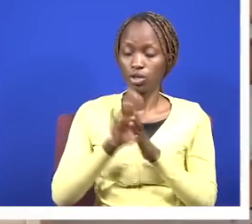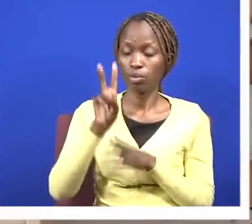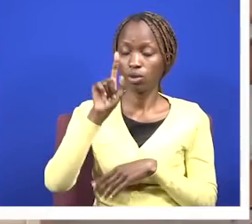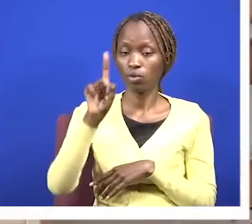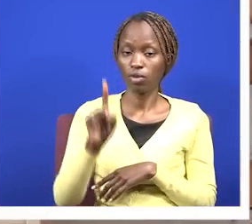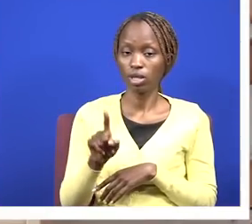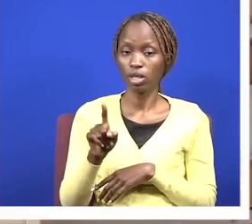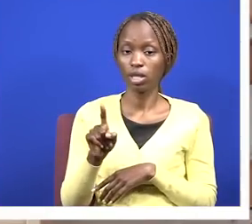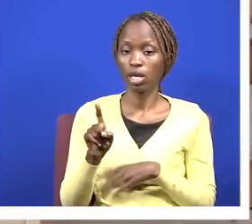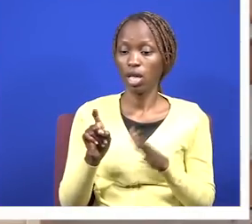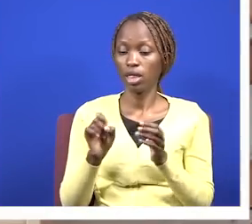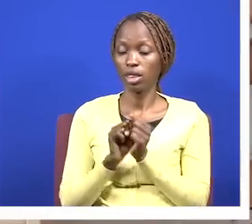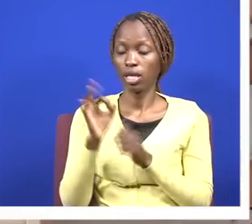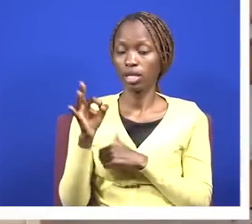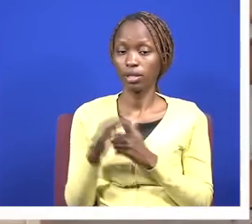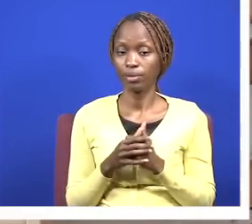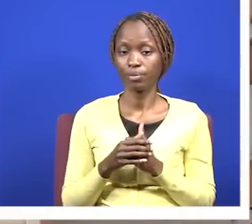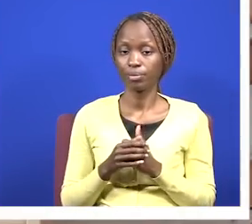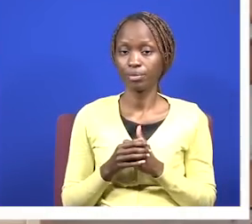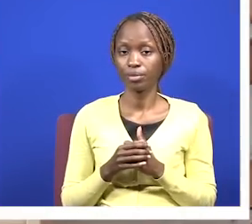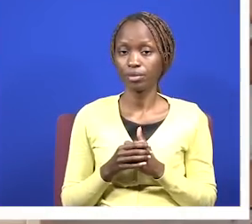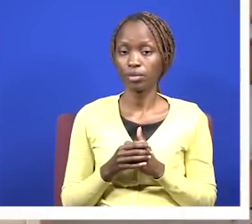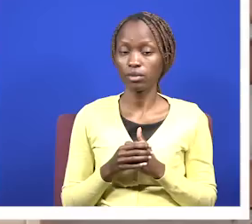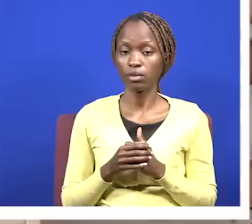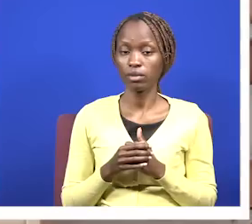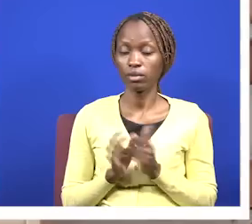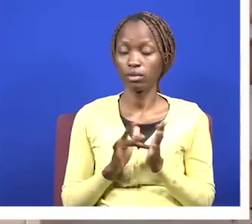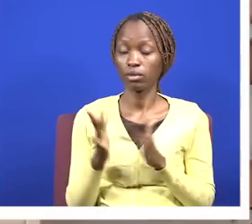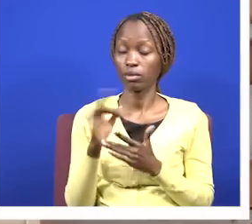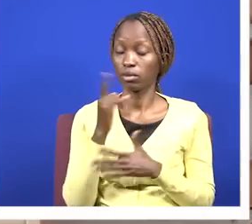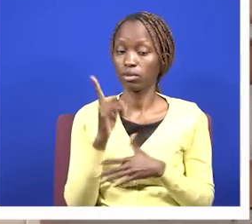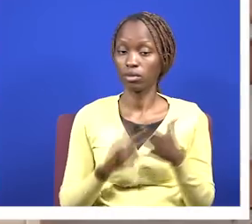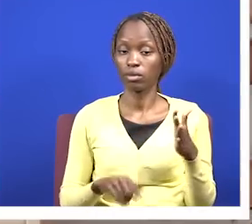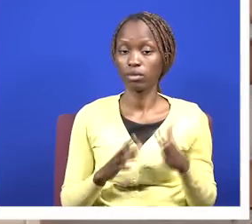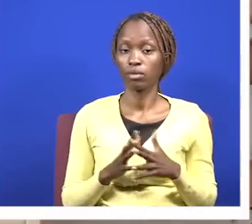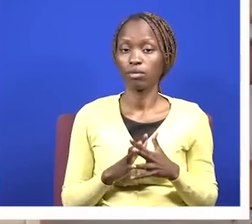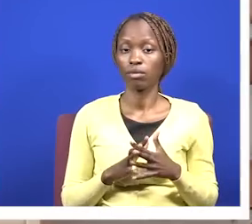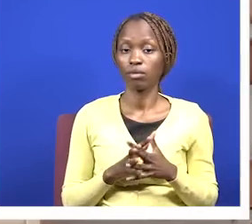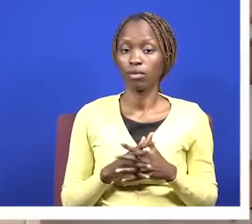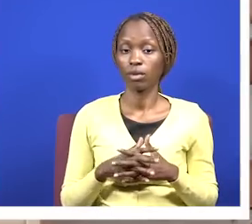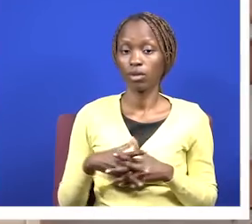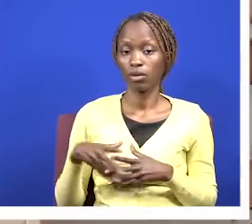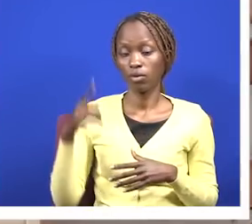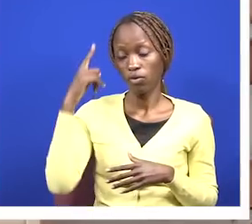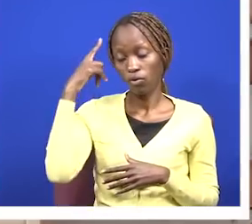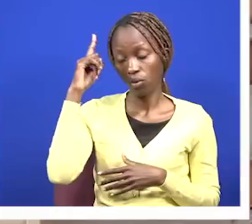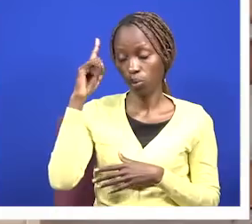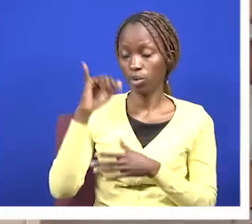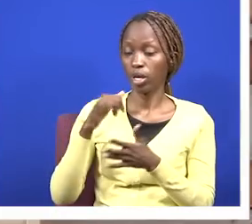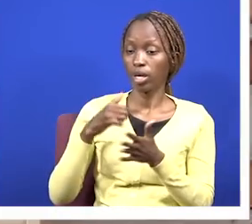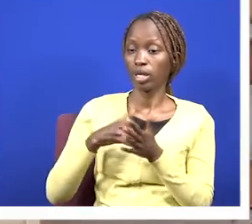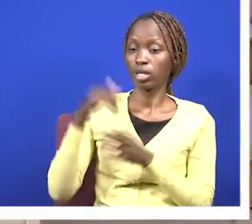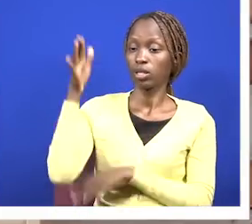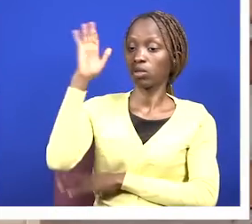verse 13. And this is what the Bible says. For it is God